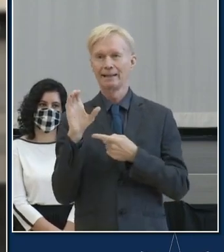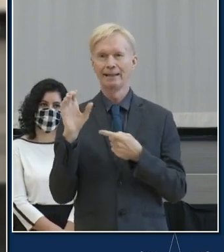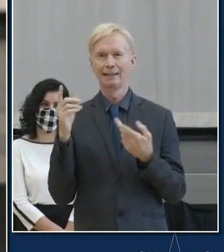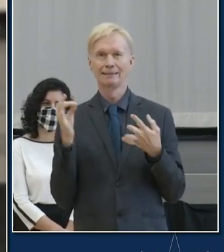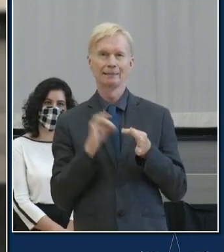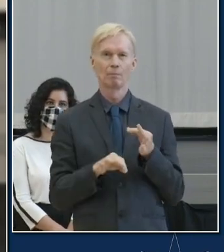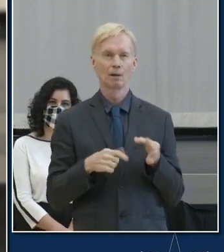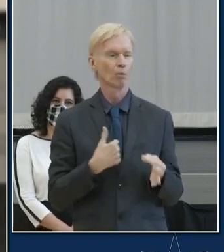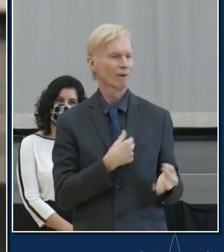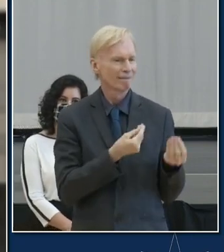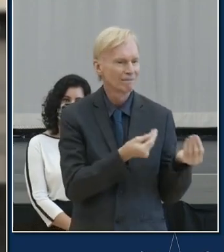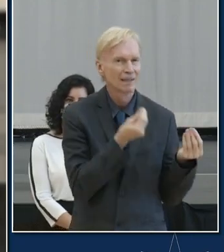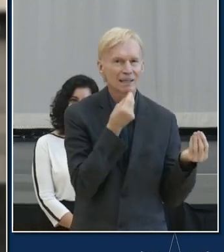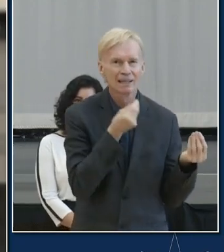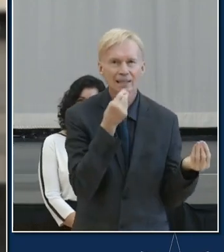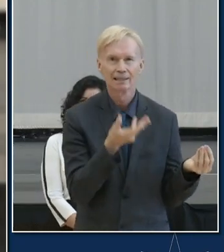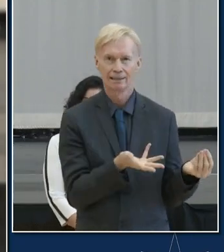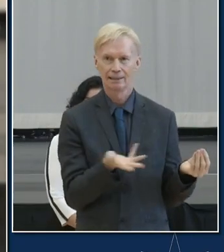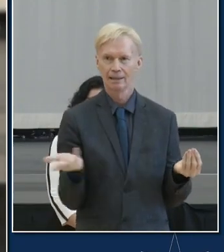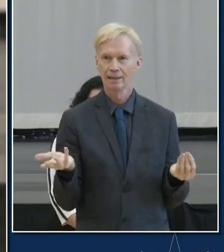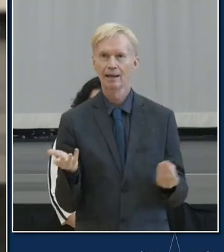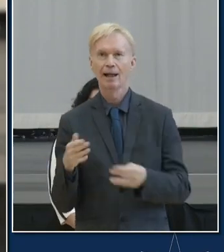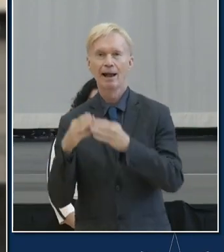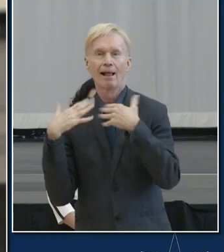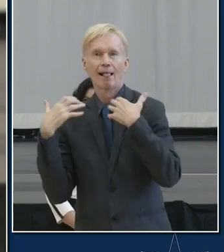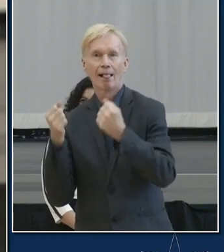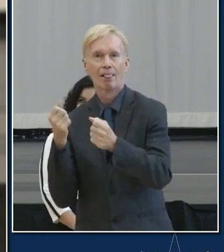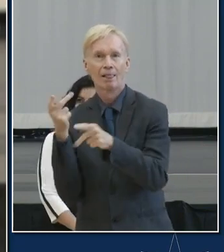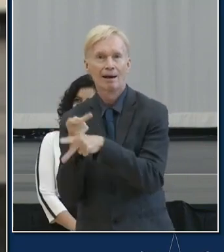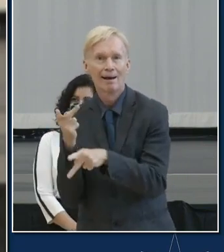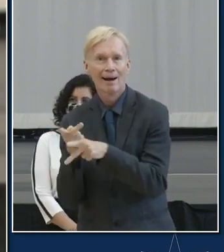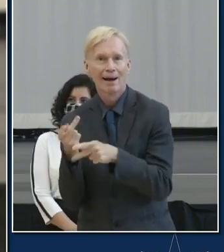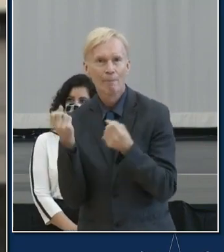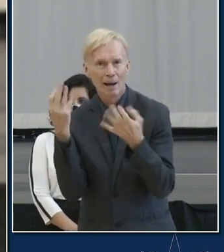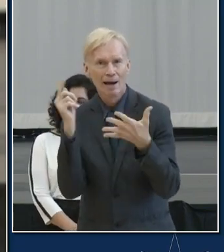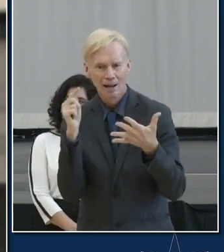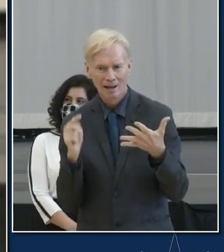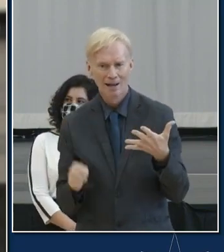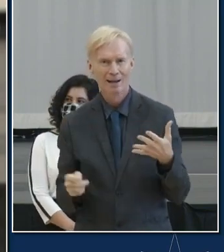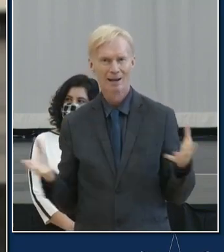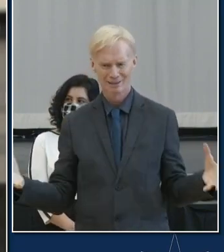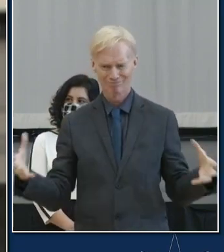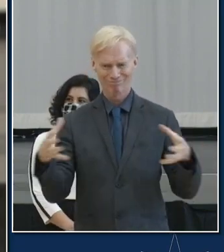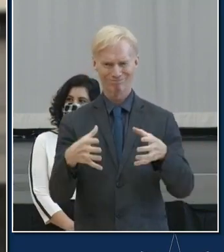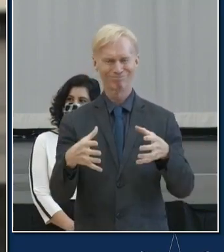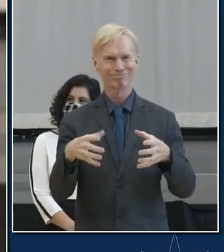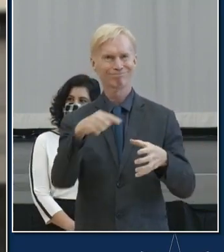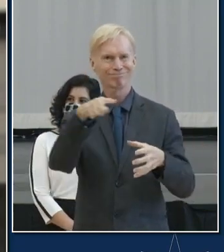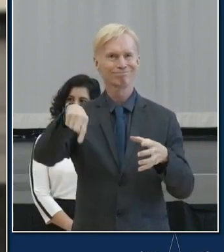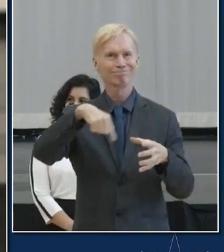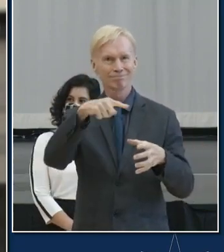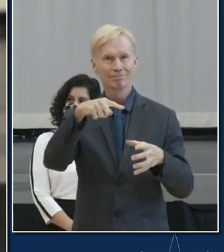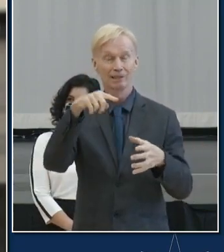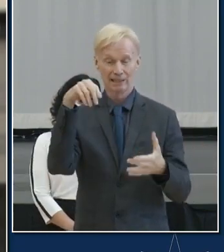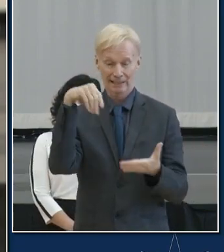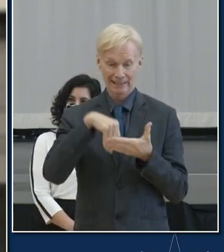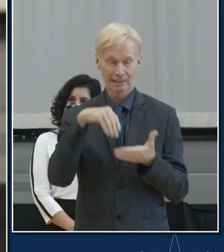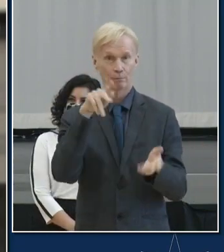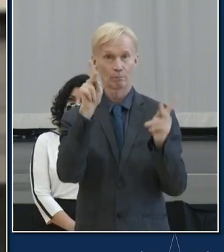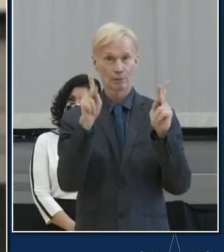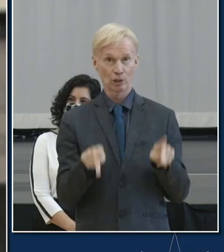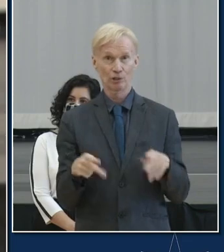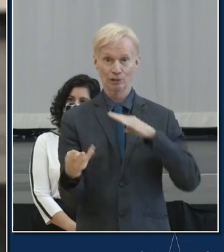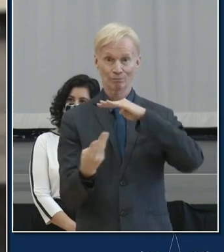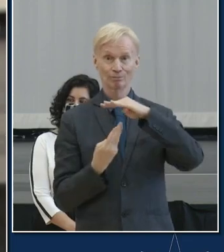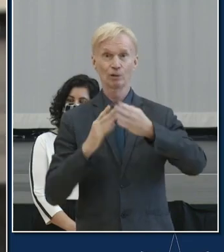get fed. In many instances, they get health care. This being in person in school is critically